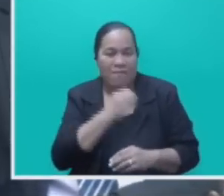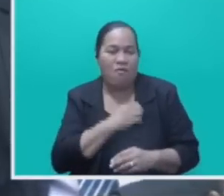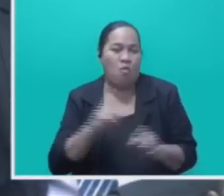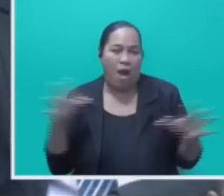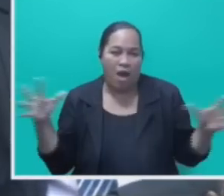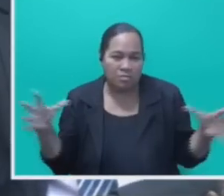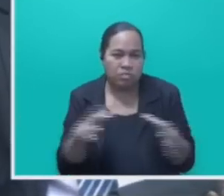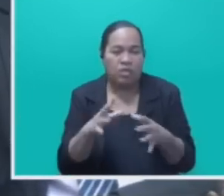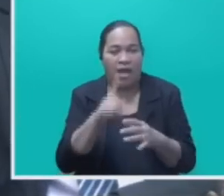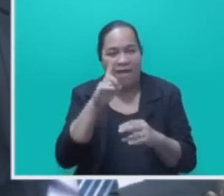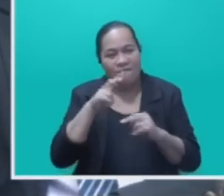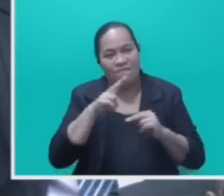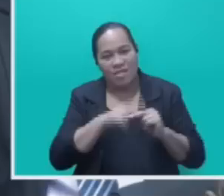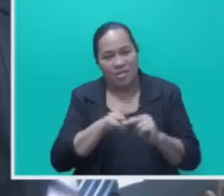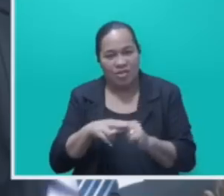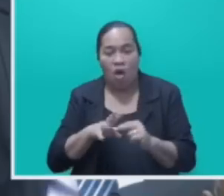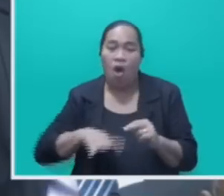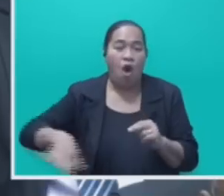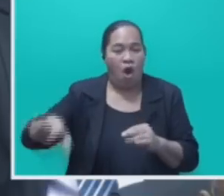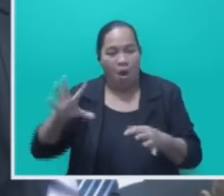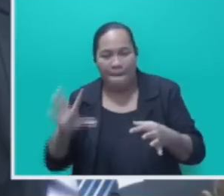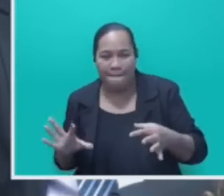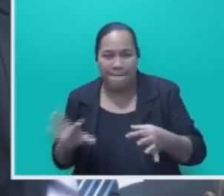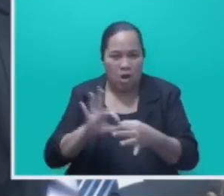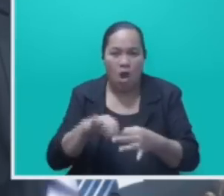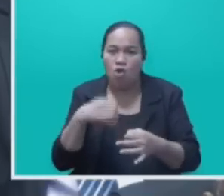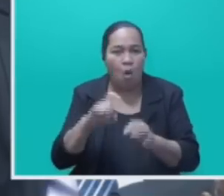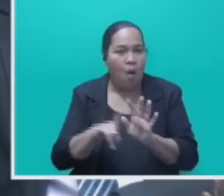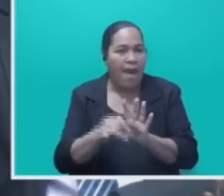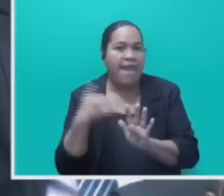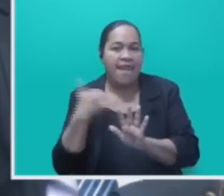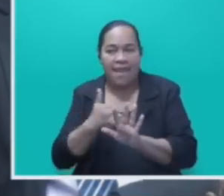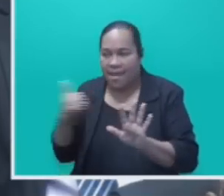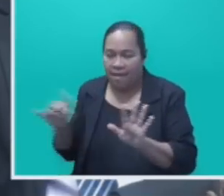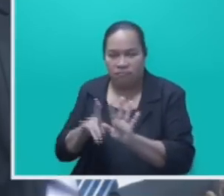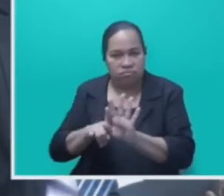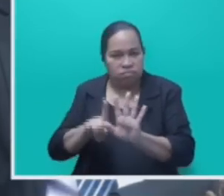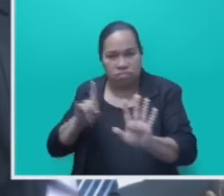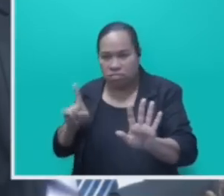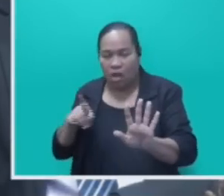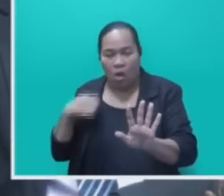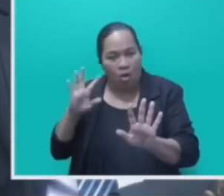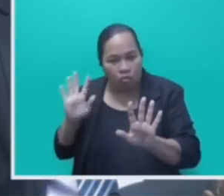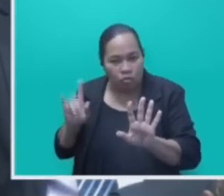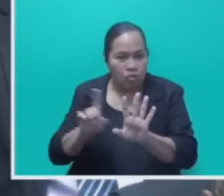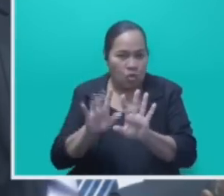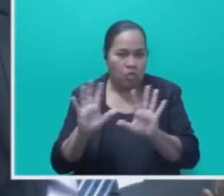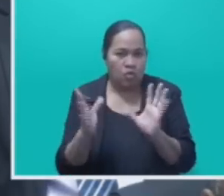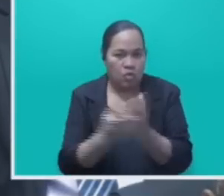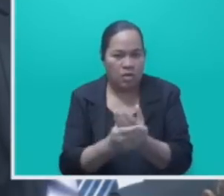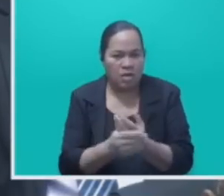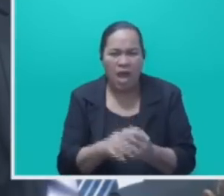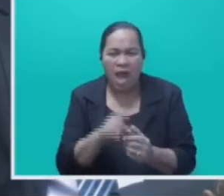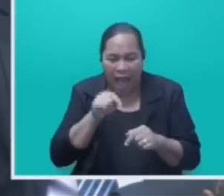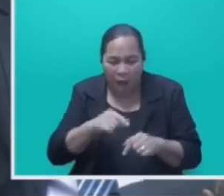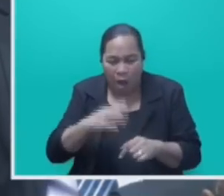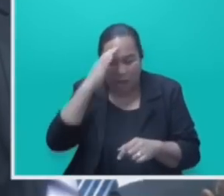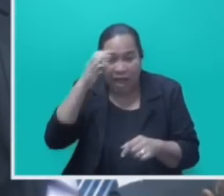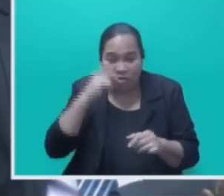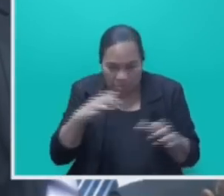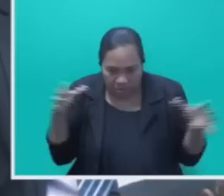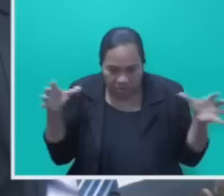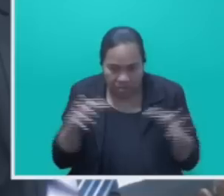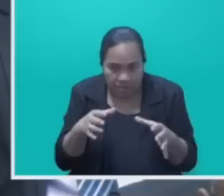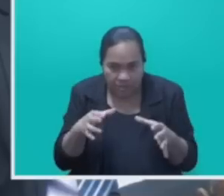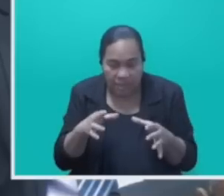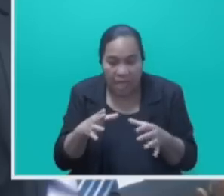everyone belongs and no one gets left behind, putting our nation's interests before ourselves and defending our